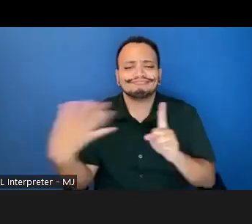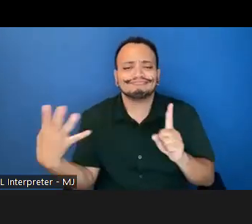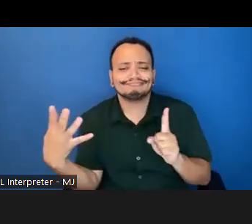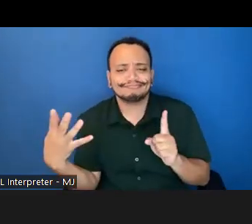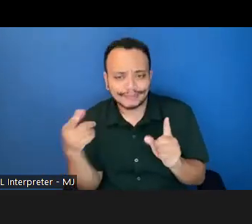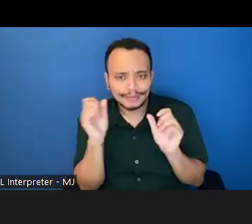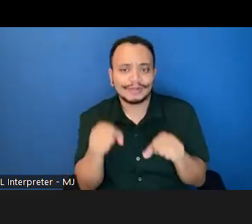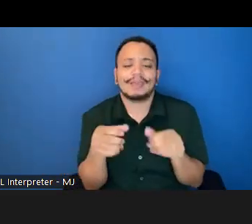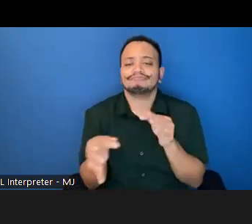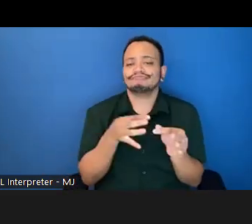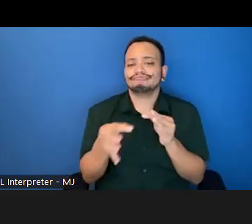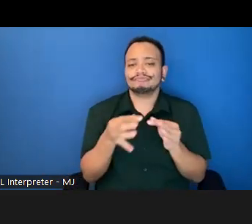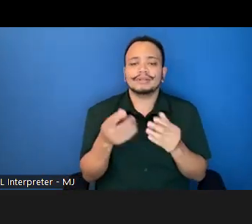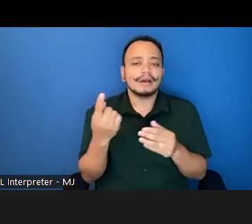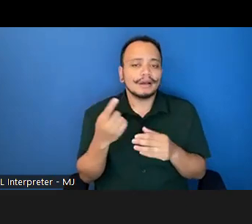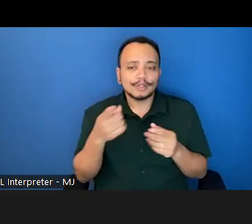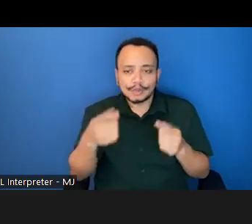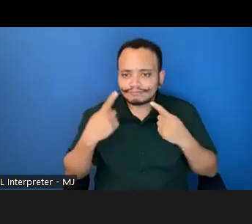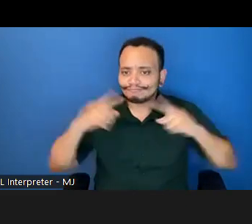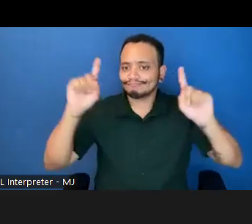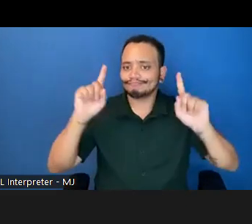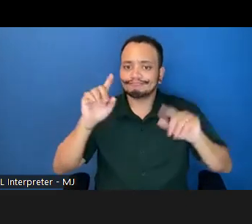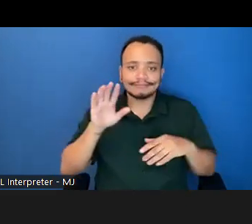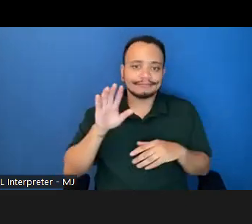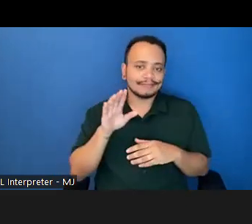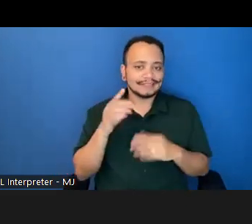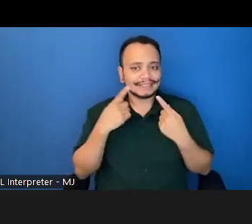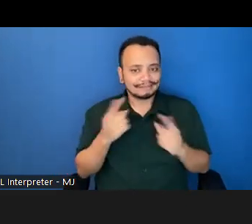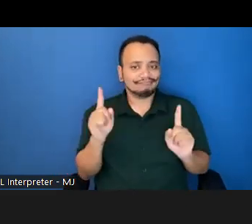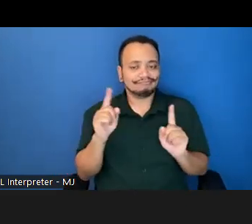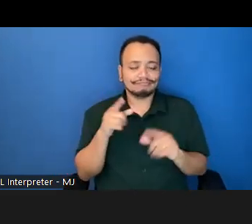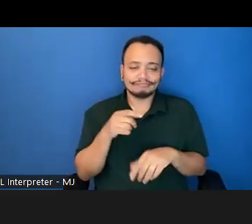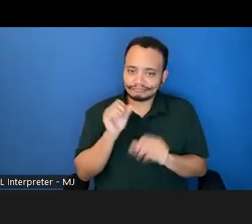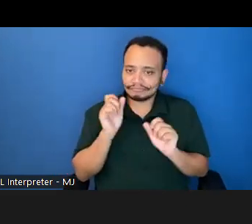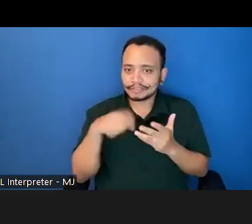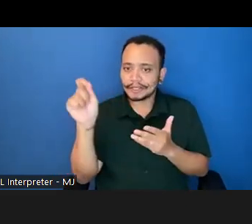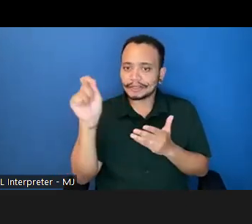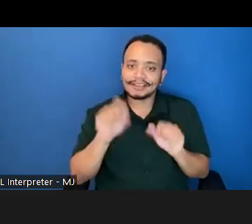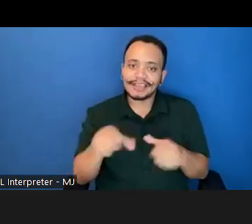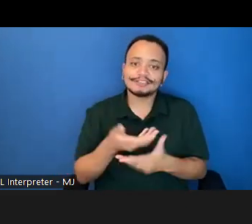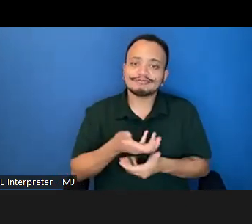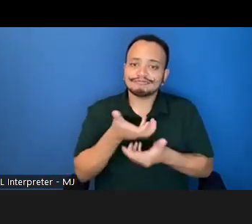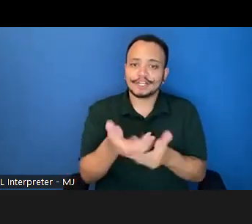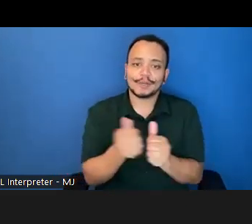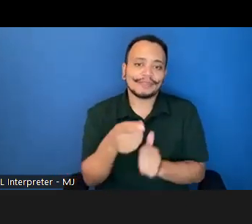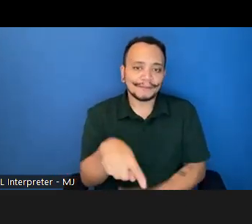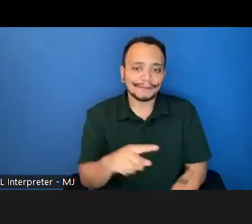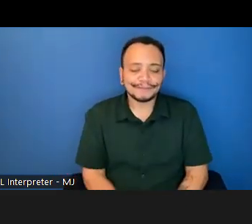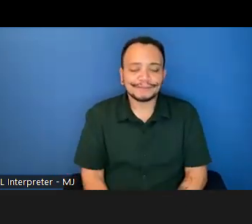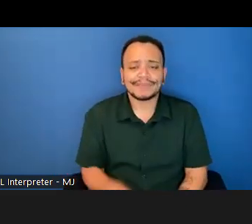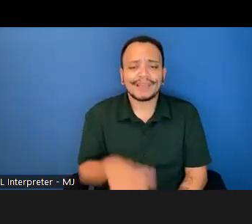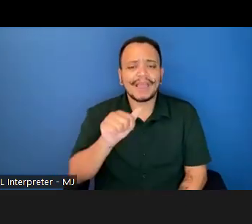were able to accomplish that task successfully, right? So, you know, I see.